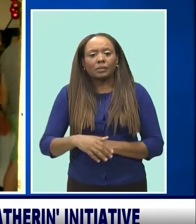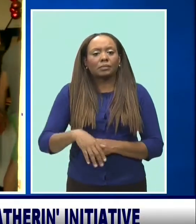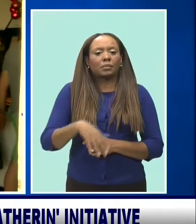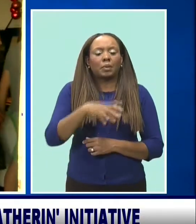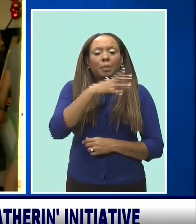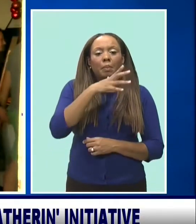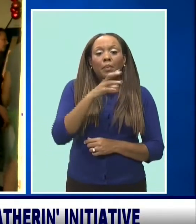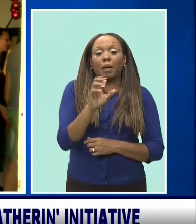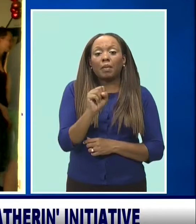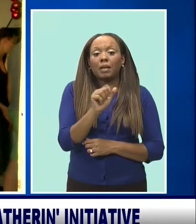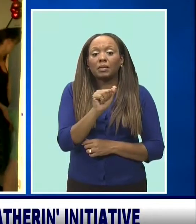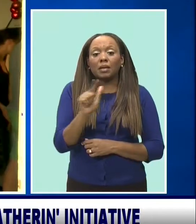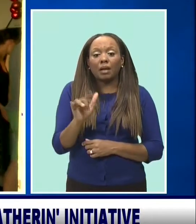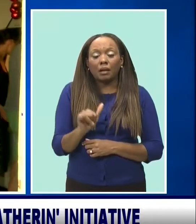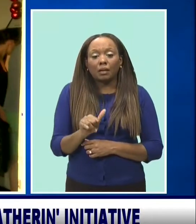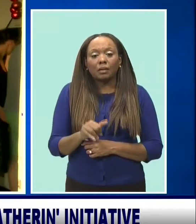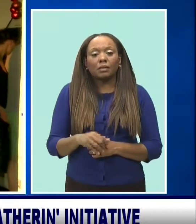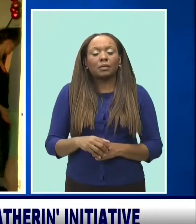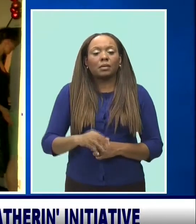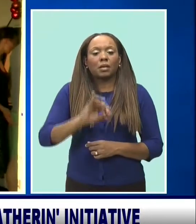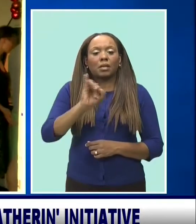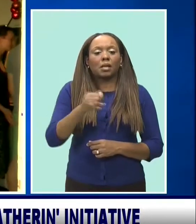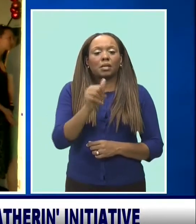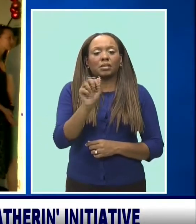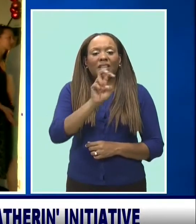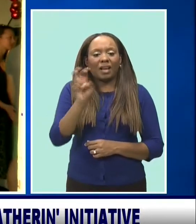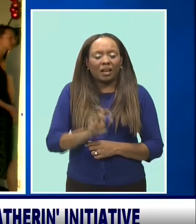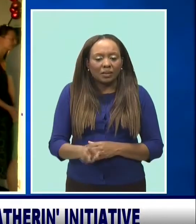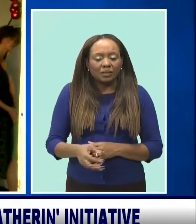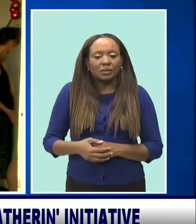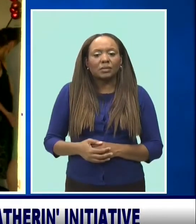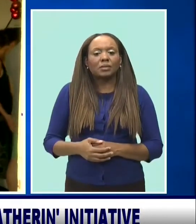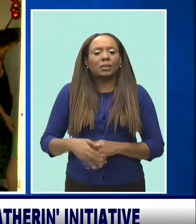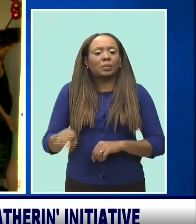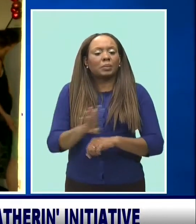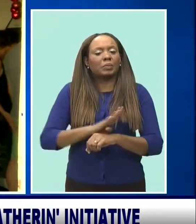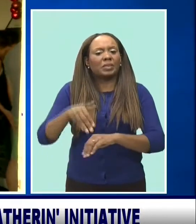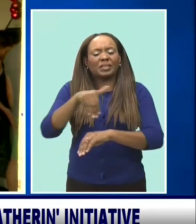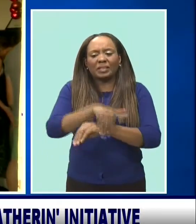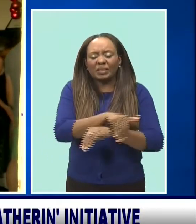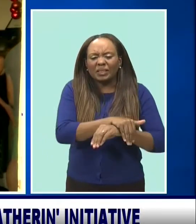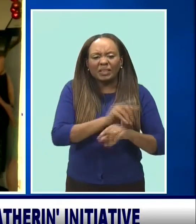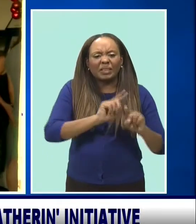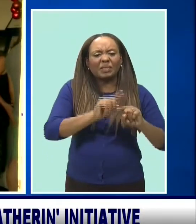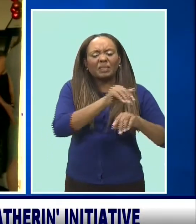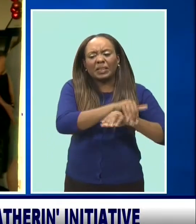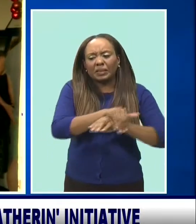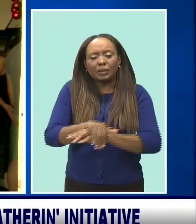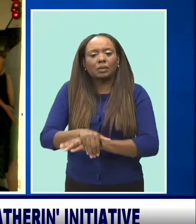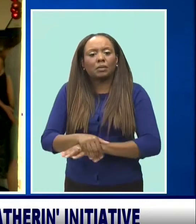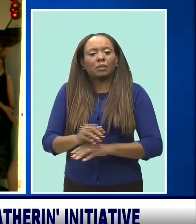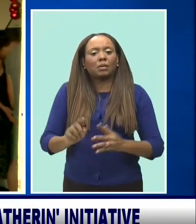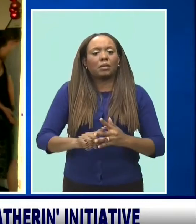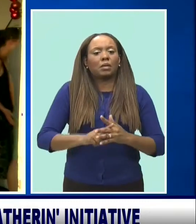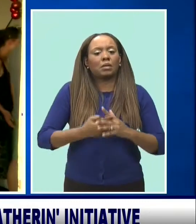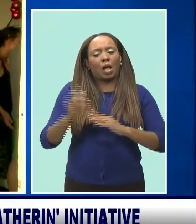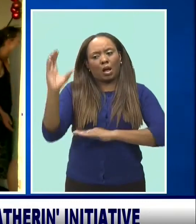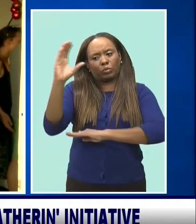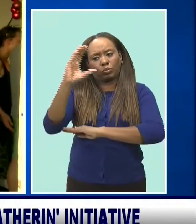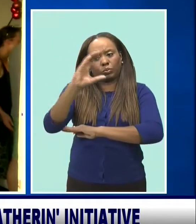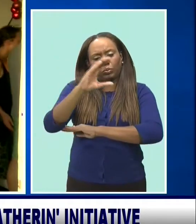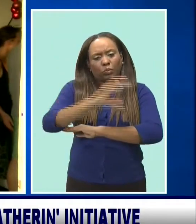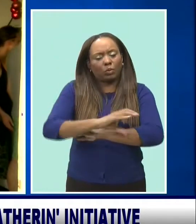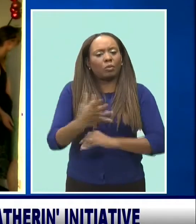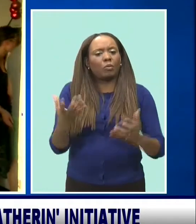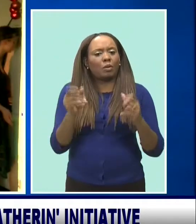on Thursday night. We do a Beijing night on Monday night. So all these are nights we do. We start at sunset. So we try to get